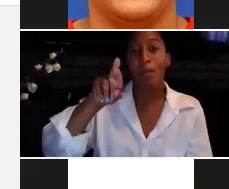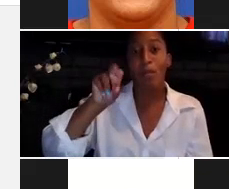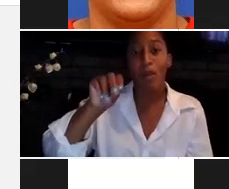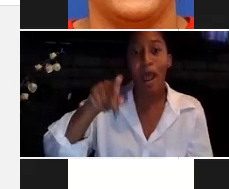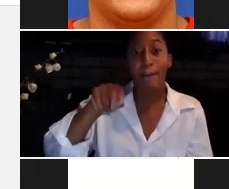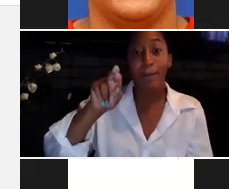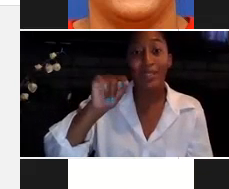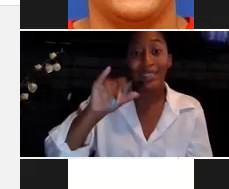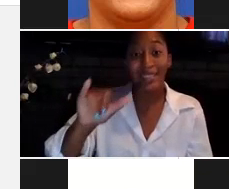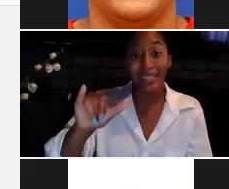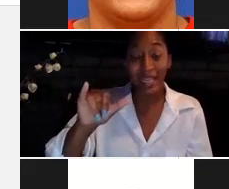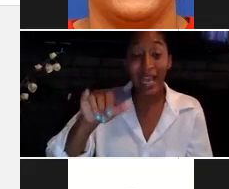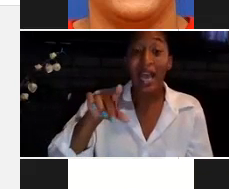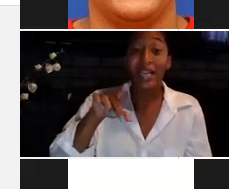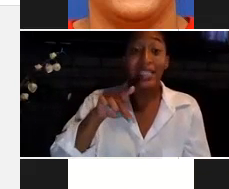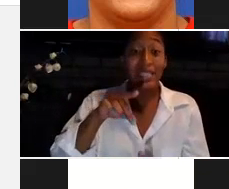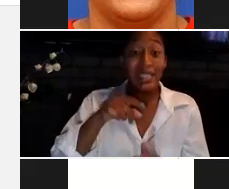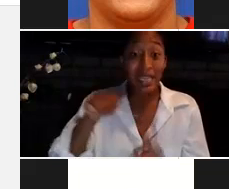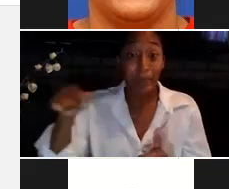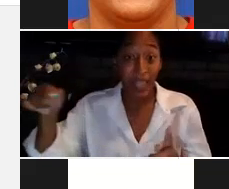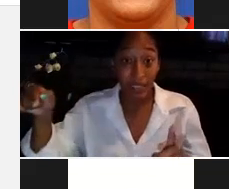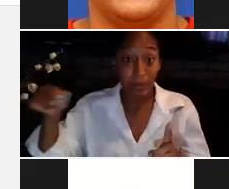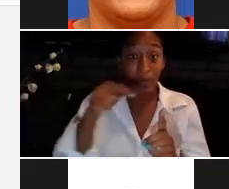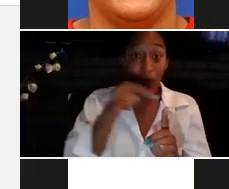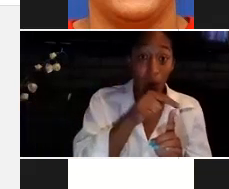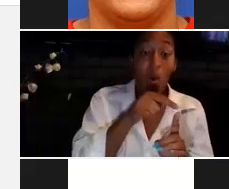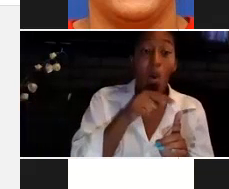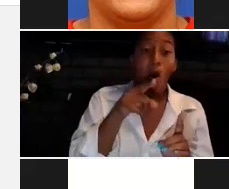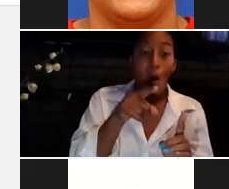find them very differently. Okay.